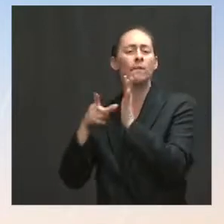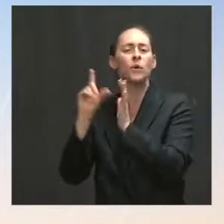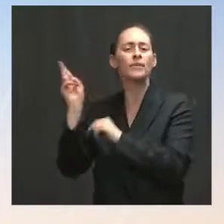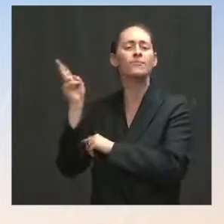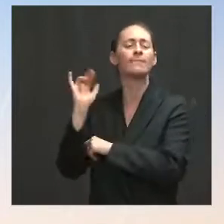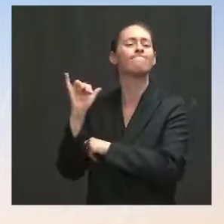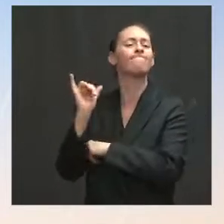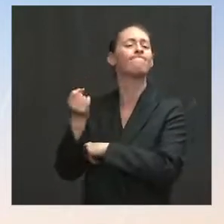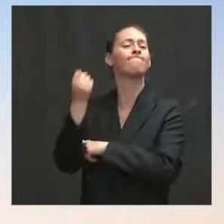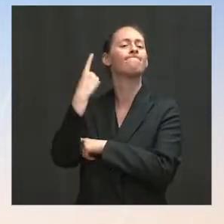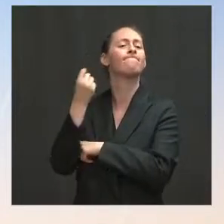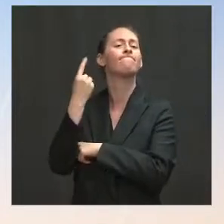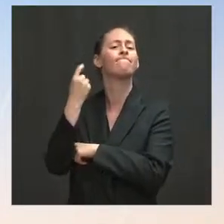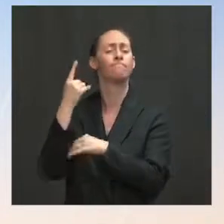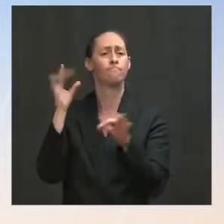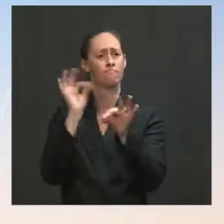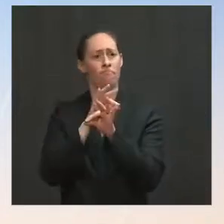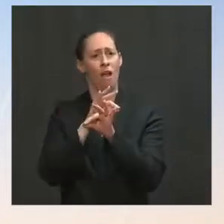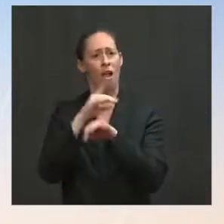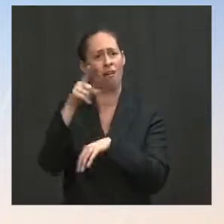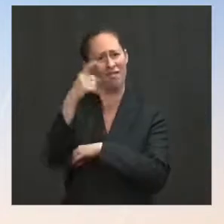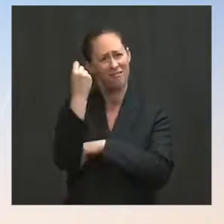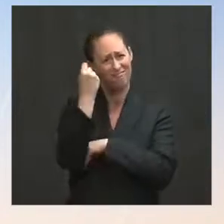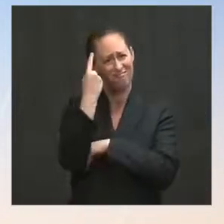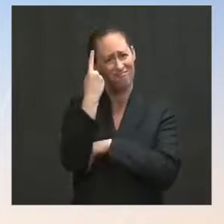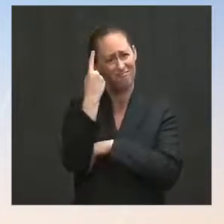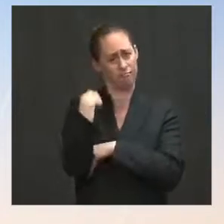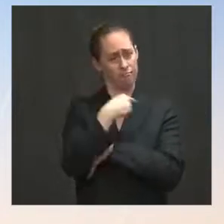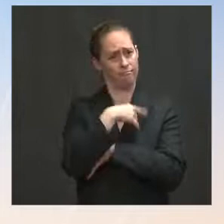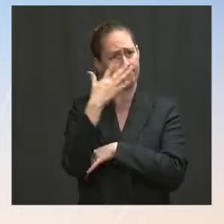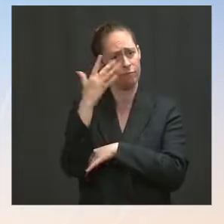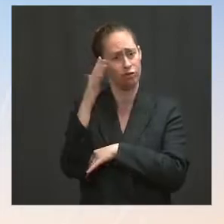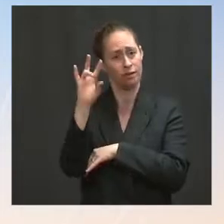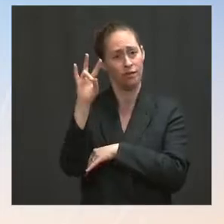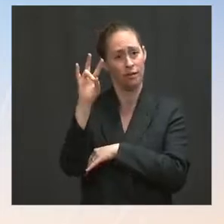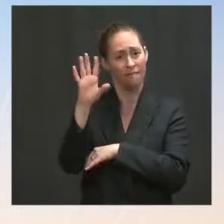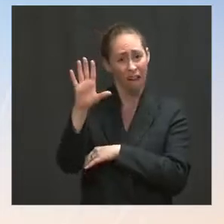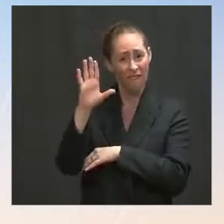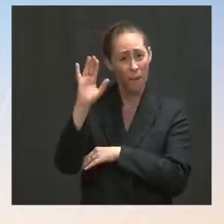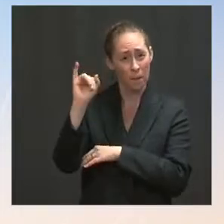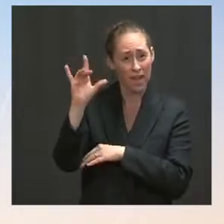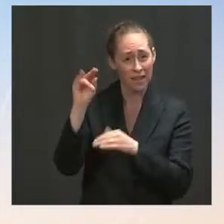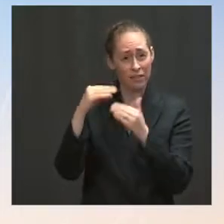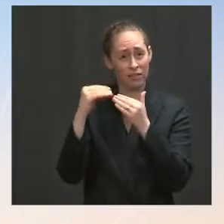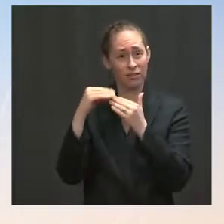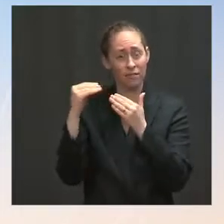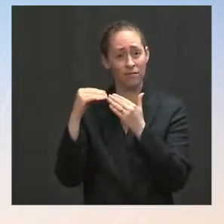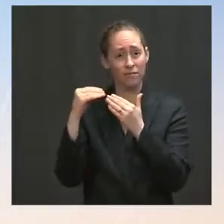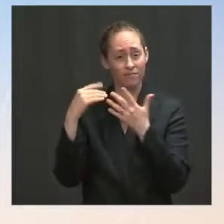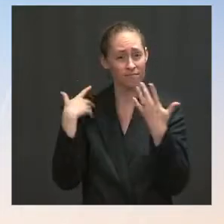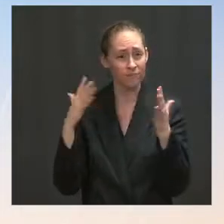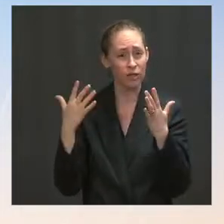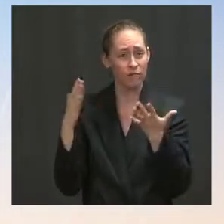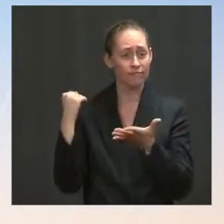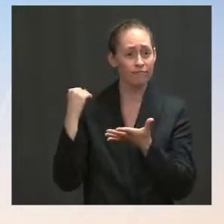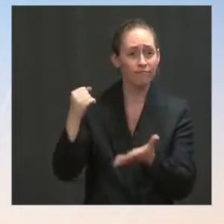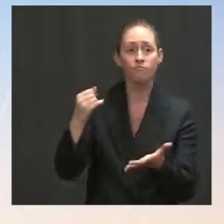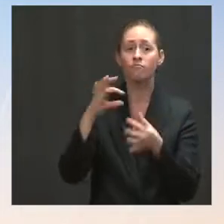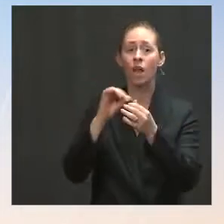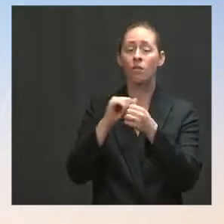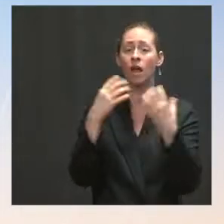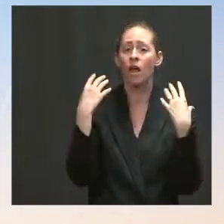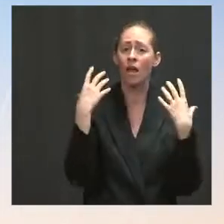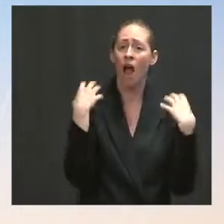provided $75 million for a wide range of issues, including democratic governance, health, education, agricultural development,